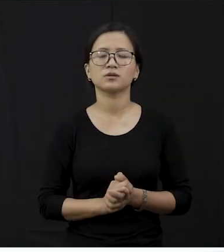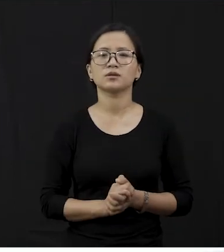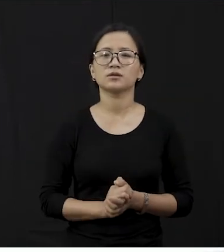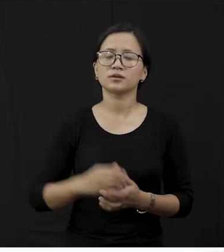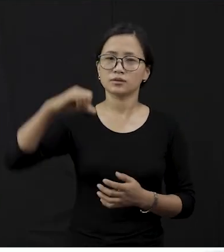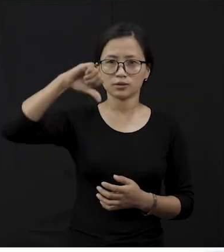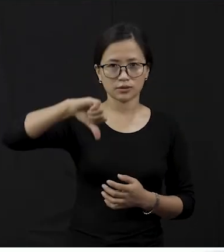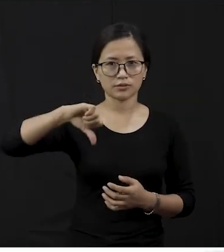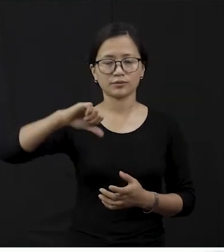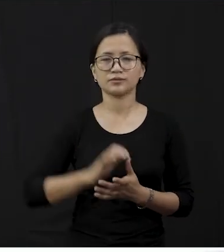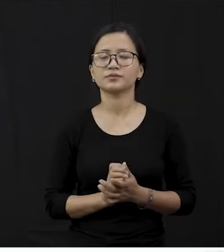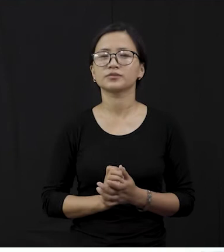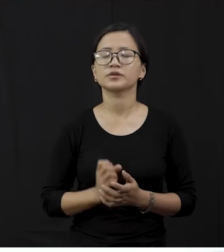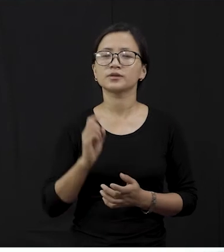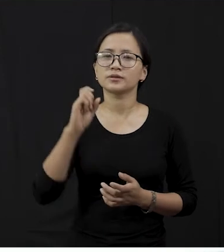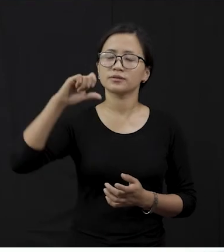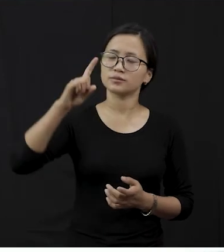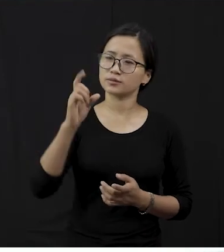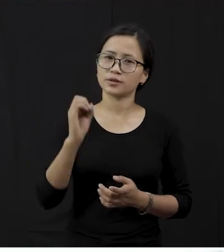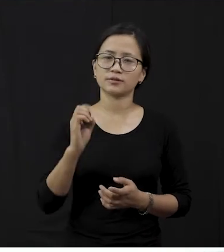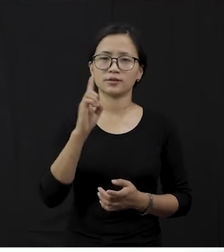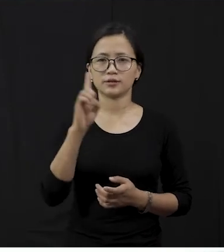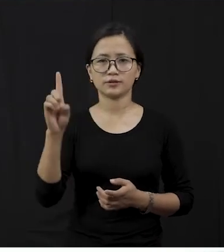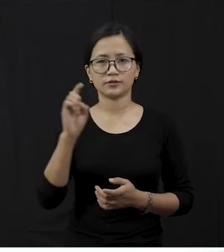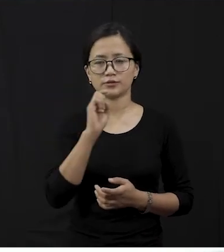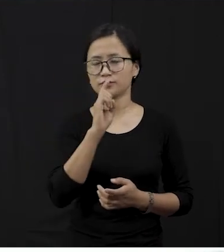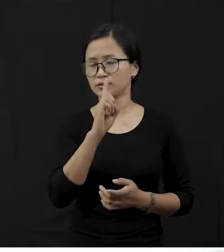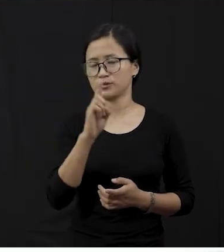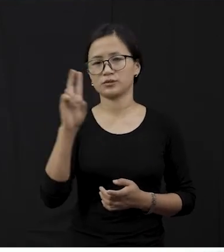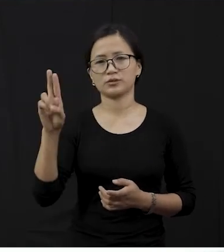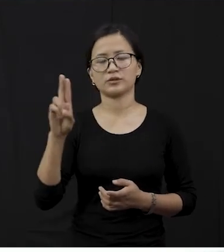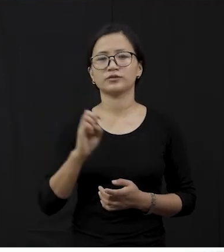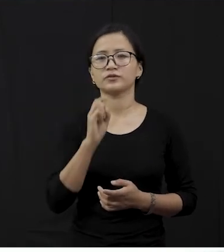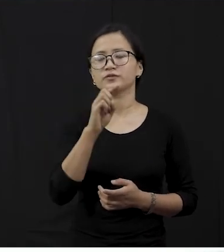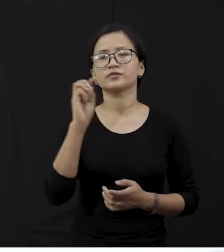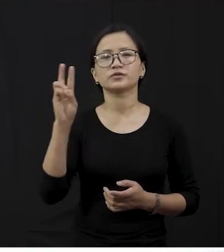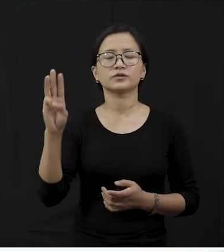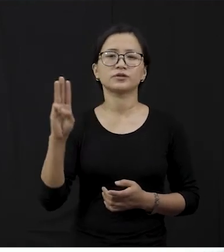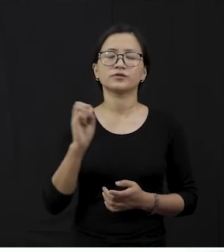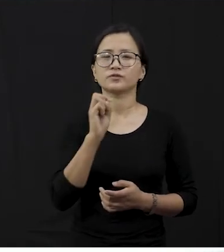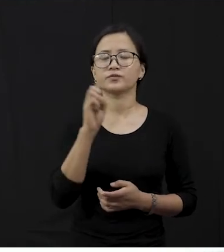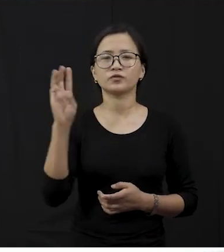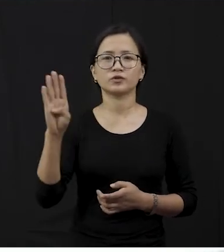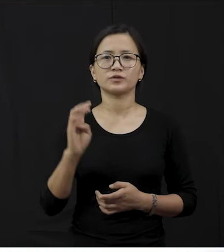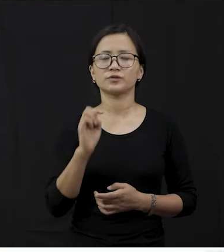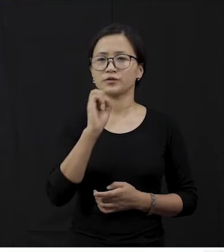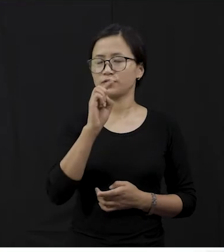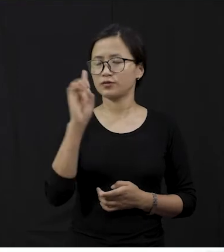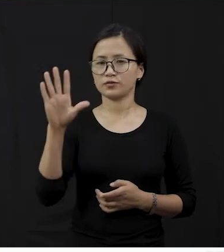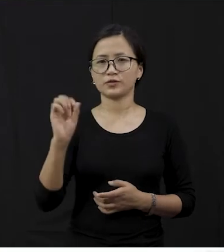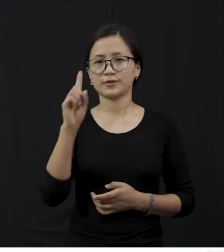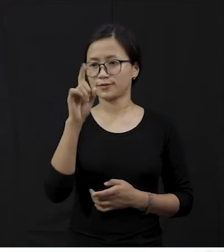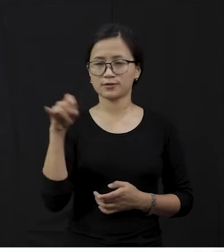from 9. 9, 10, 11, 12, 13, 14, 15, 16. Yes, the